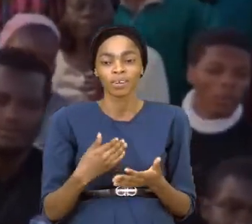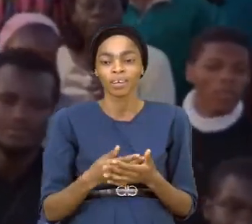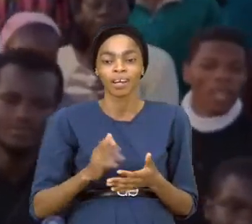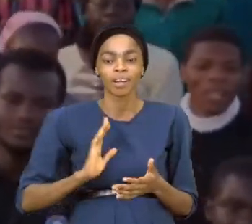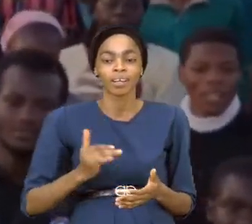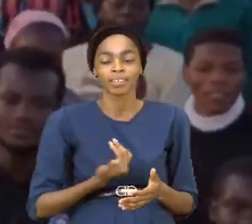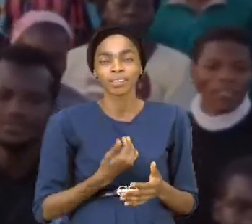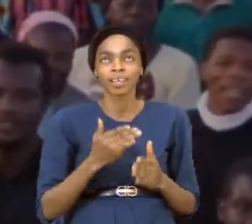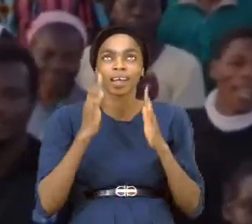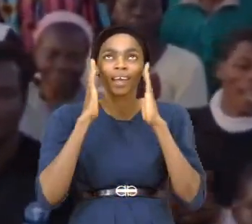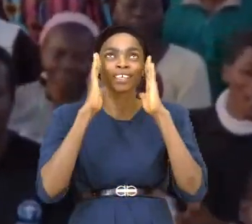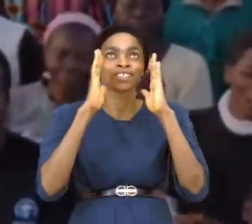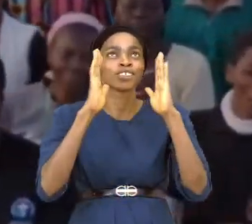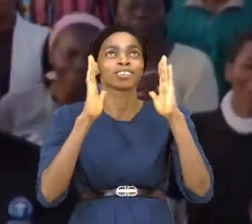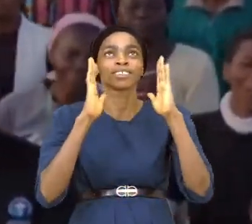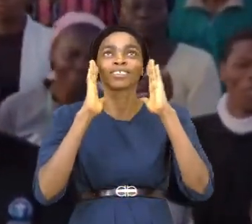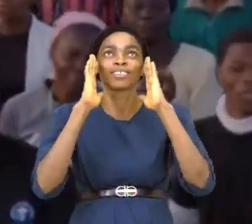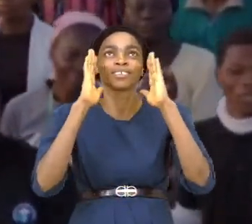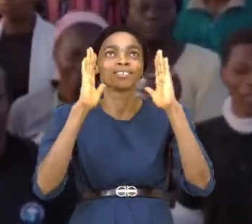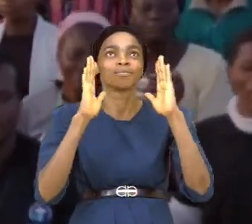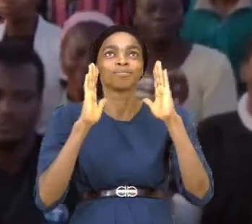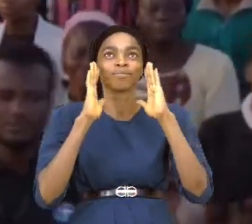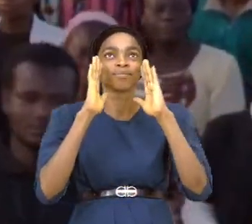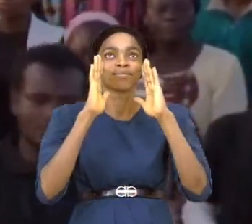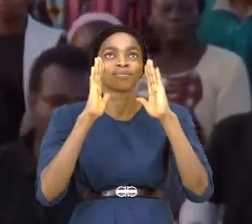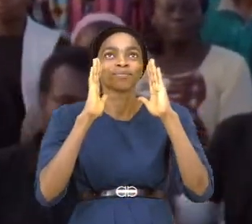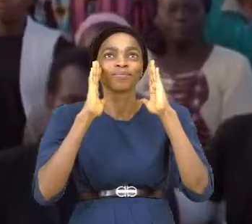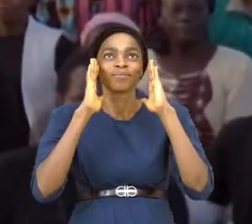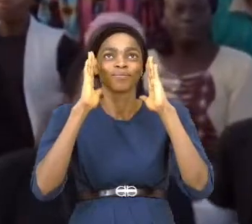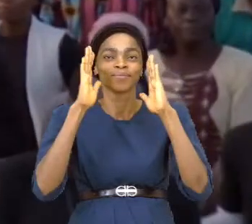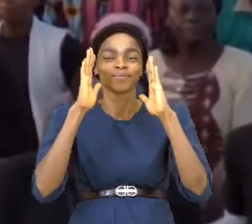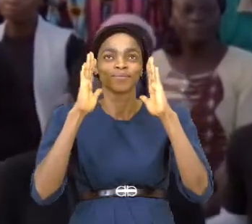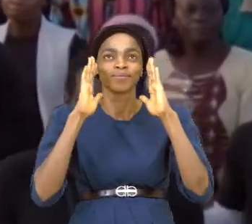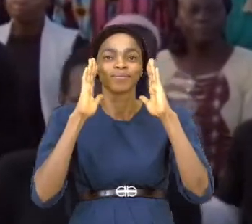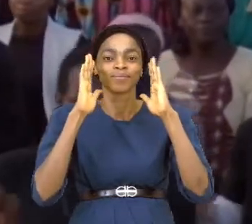all our attention.